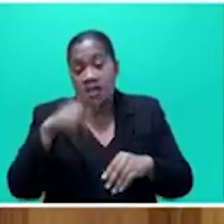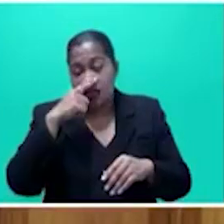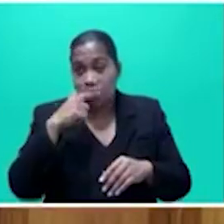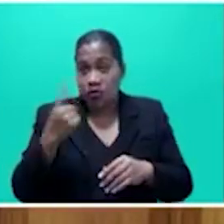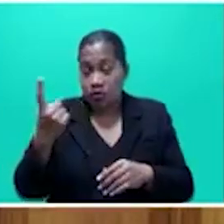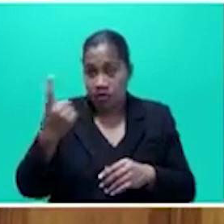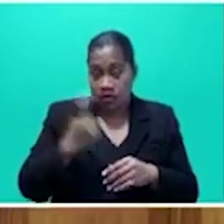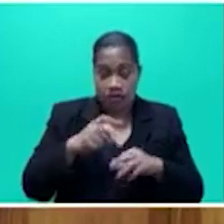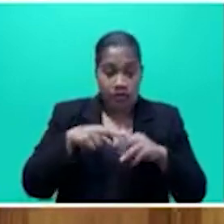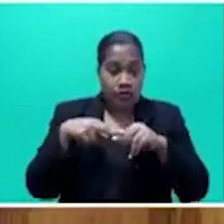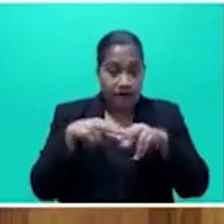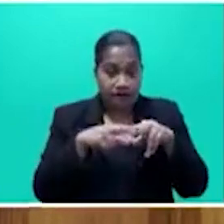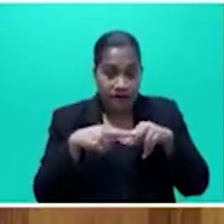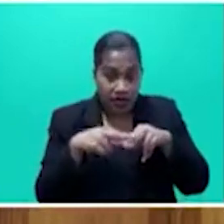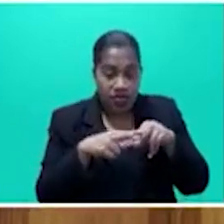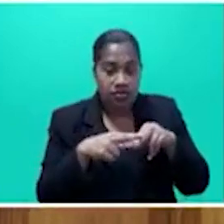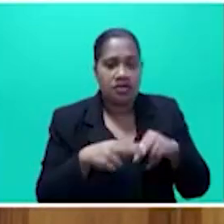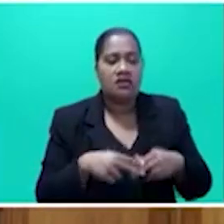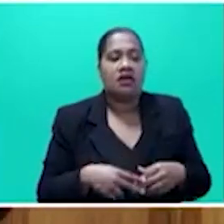Fiji